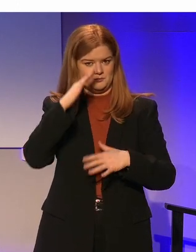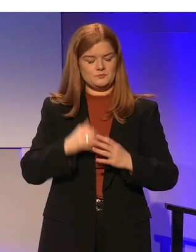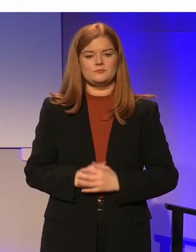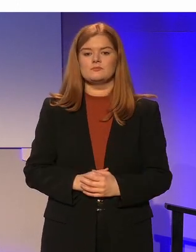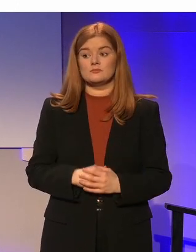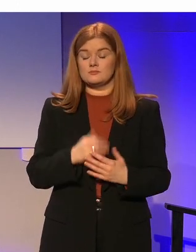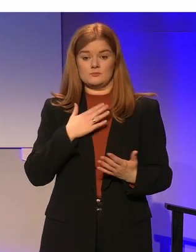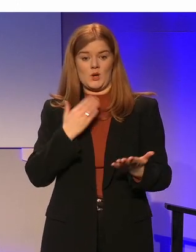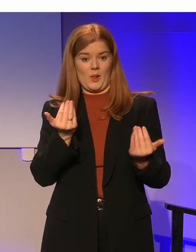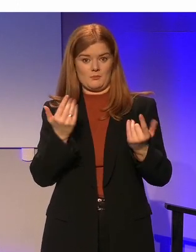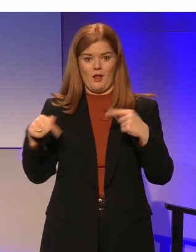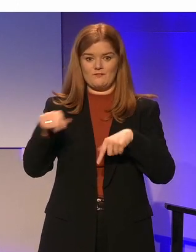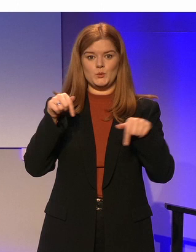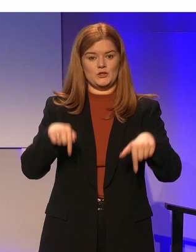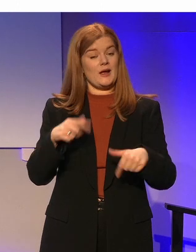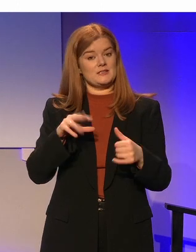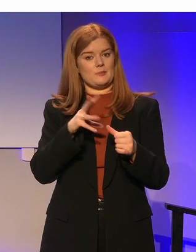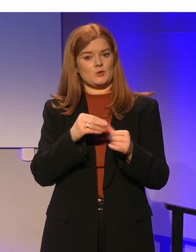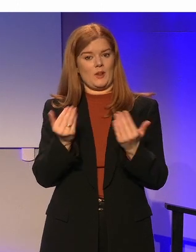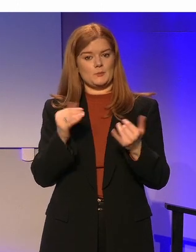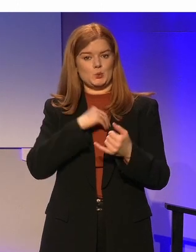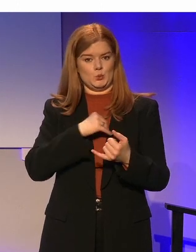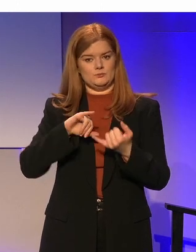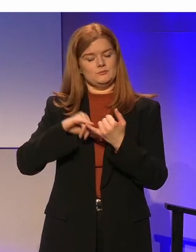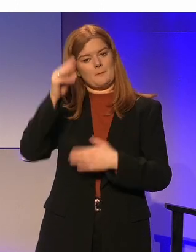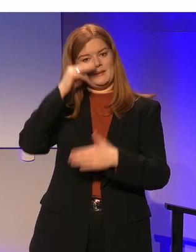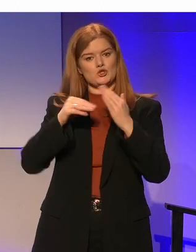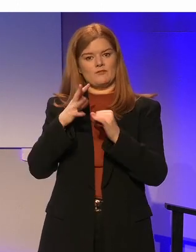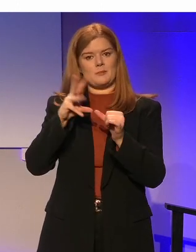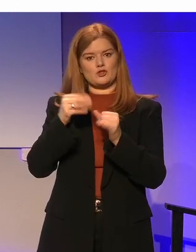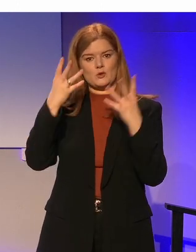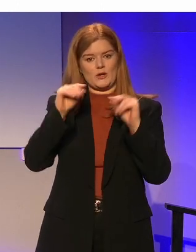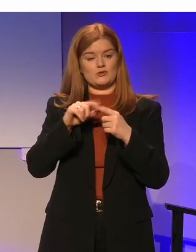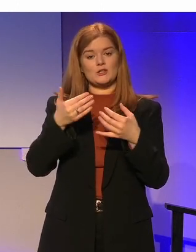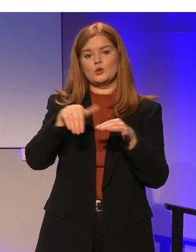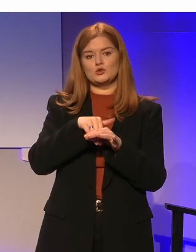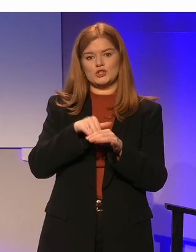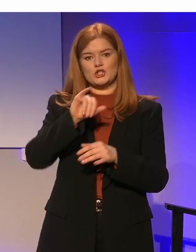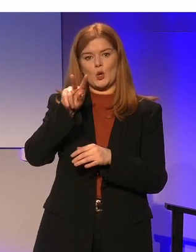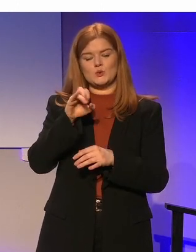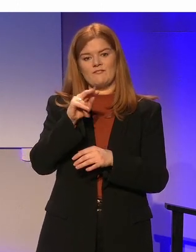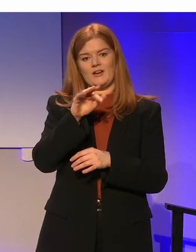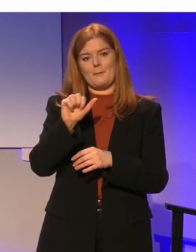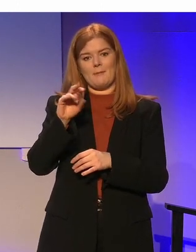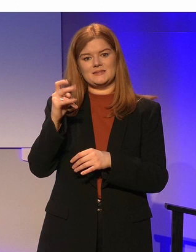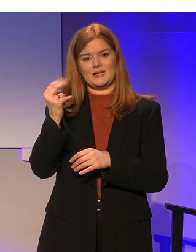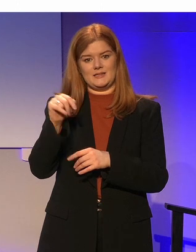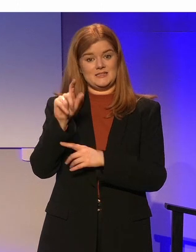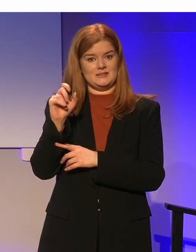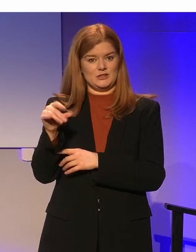I'd like to welcome you all very much indeed, and a very special welcome to our Minister for Special Education and Inclusion, Josepha Madigan TD, who's going